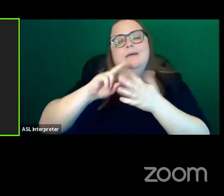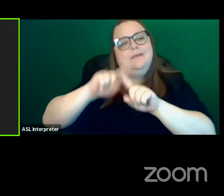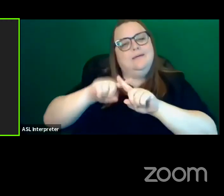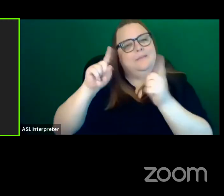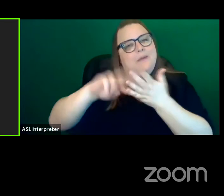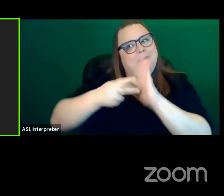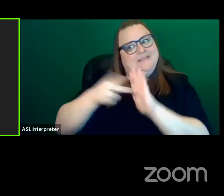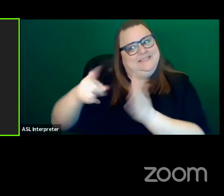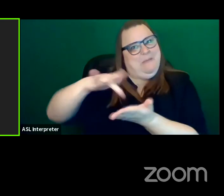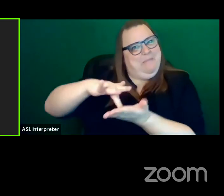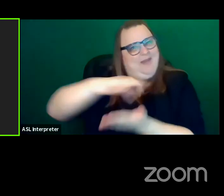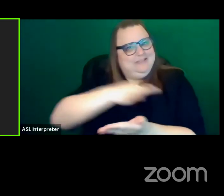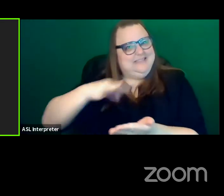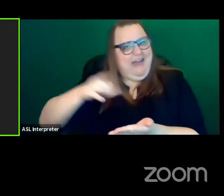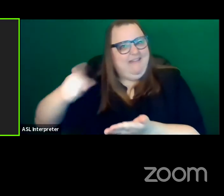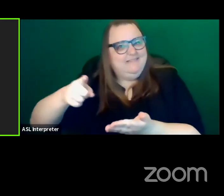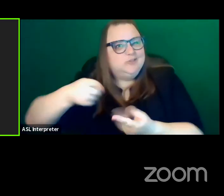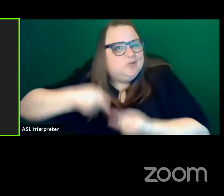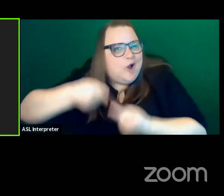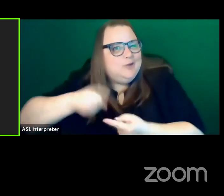for a short amount of time.